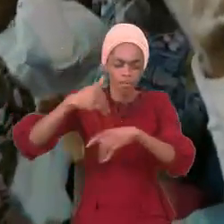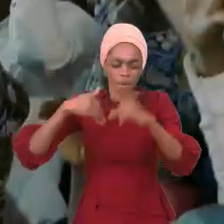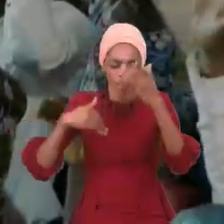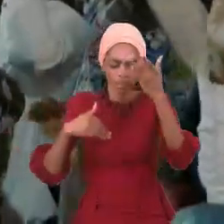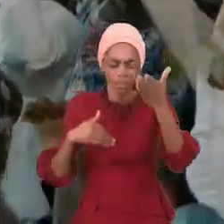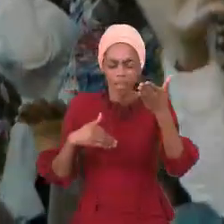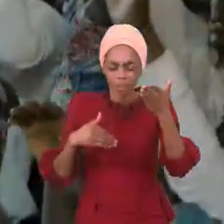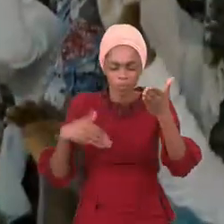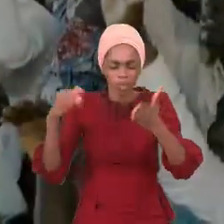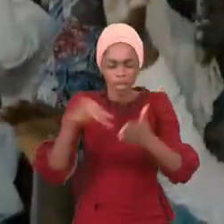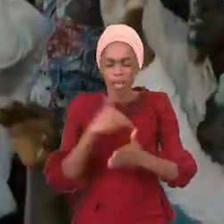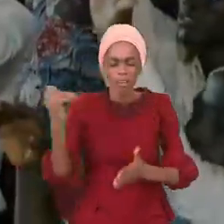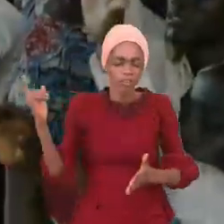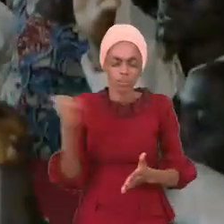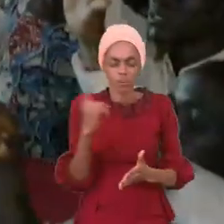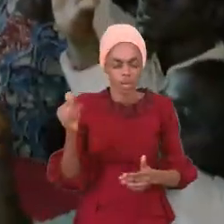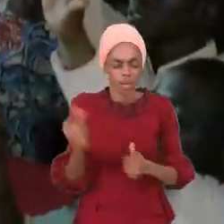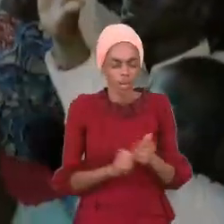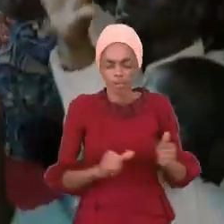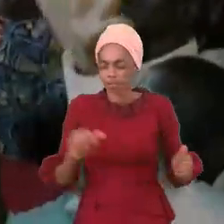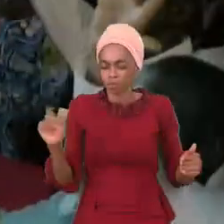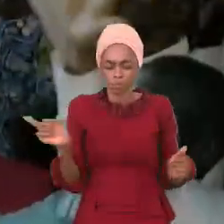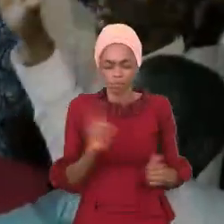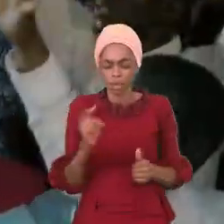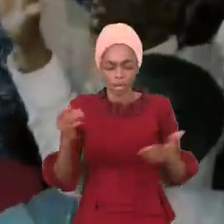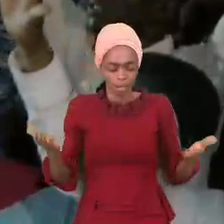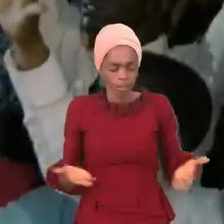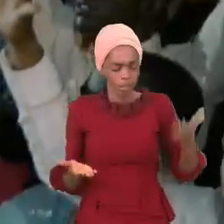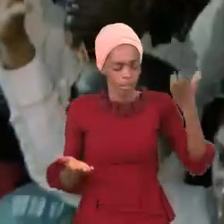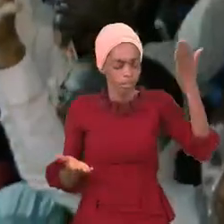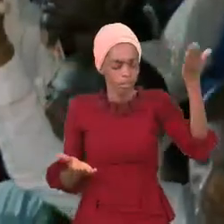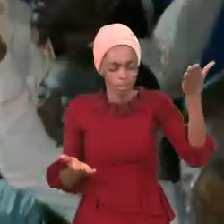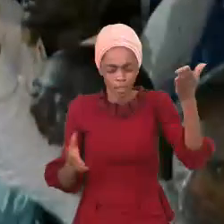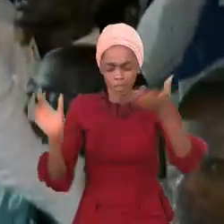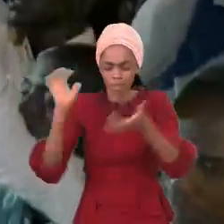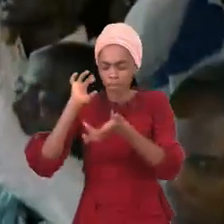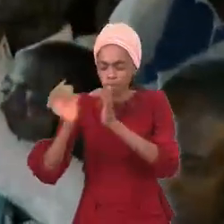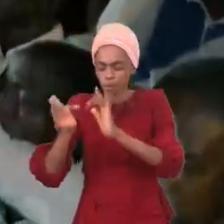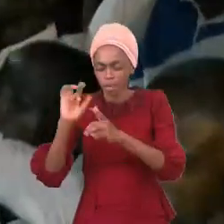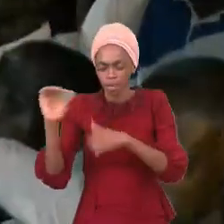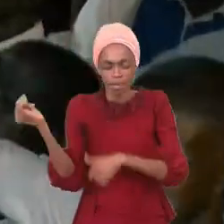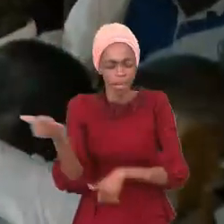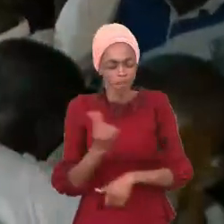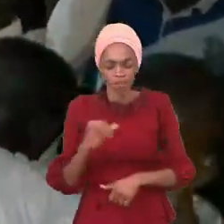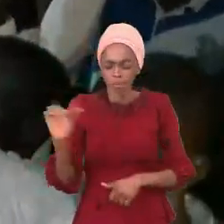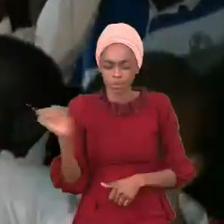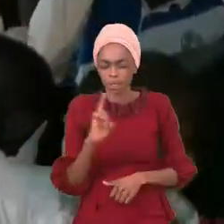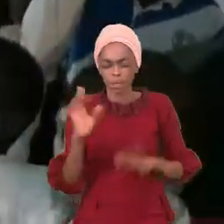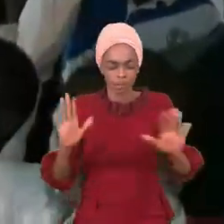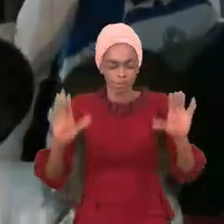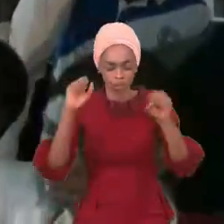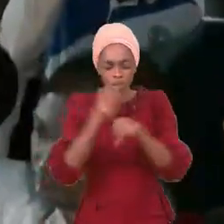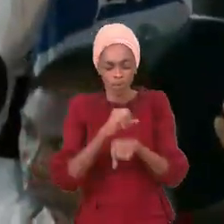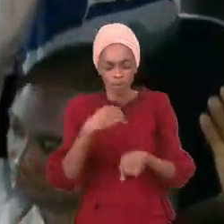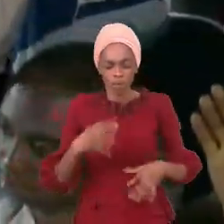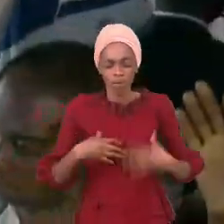outside, anywhere, everywhere, here, there, online, everywhere, miracle of